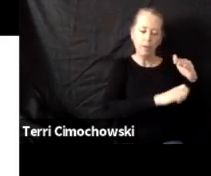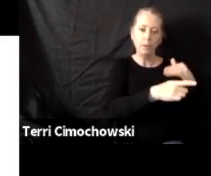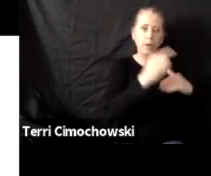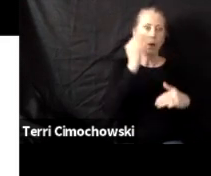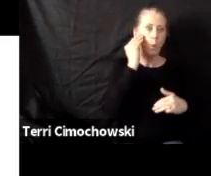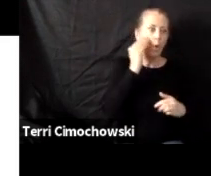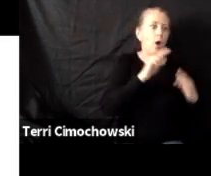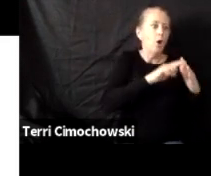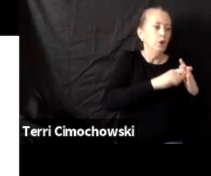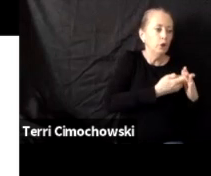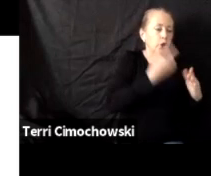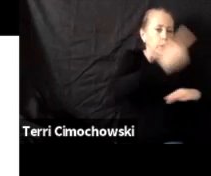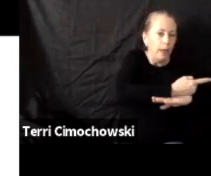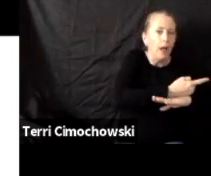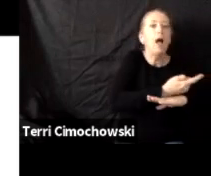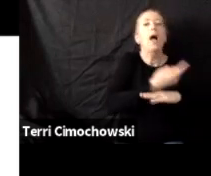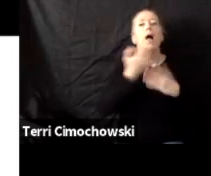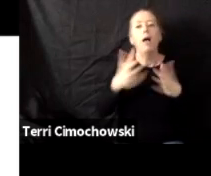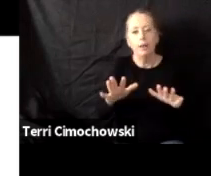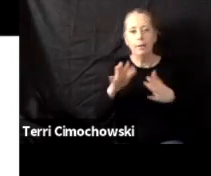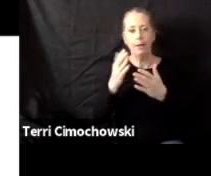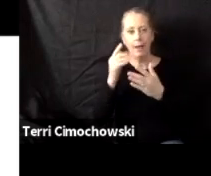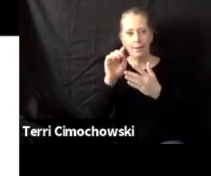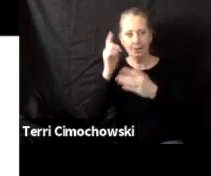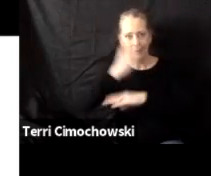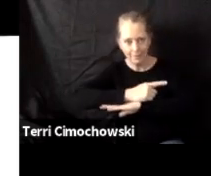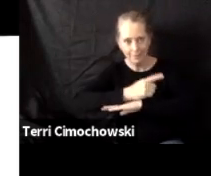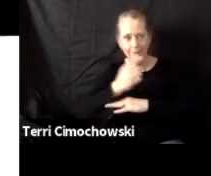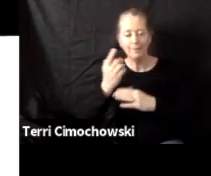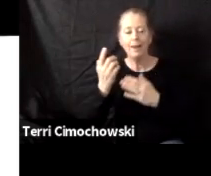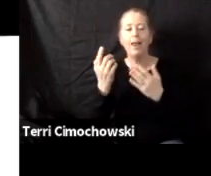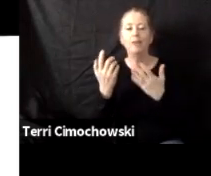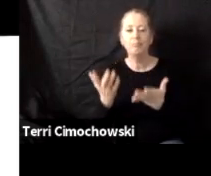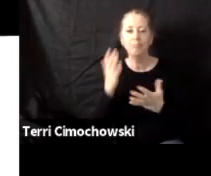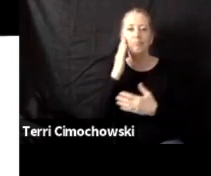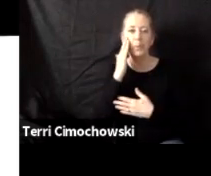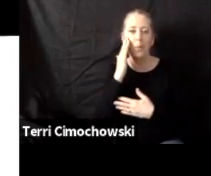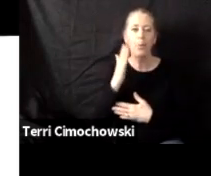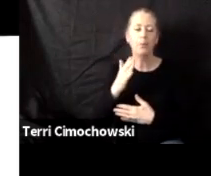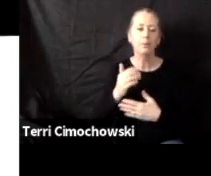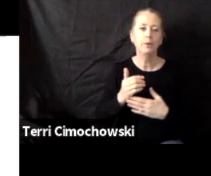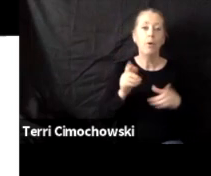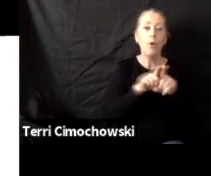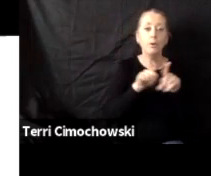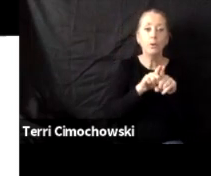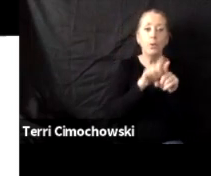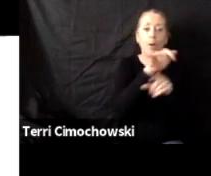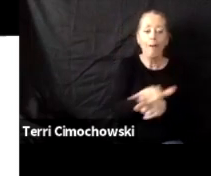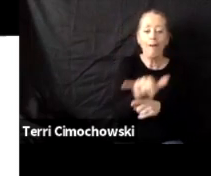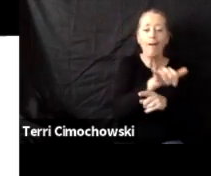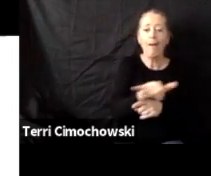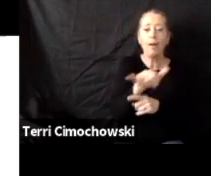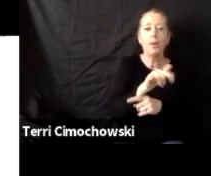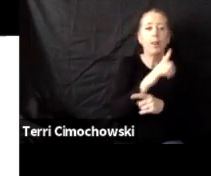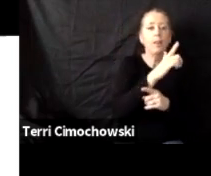of their day and the end of their day. So we're going to have that kind of structure. You're also going to see a common lunch and recess time